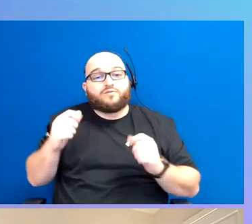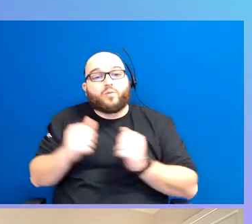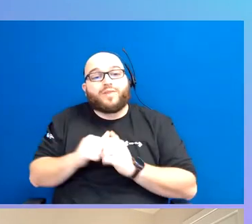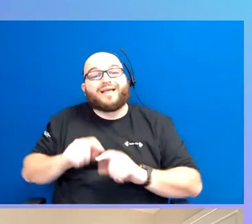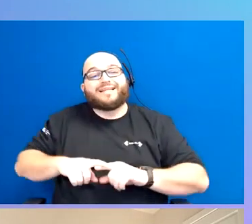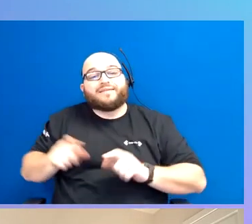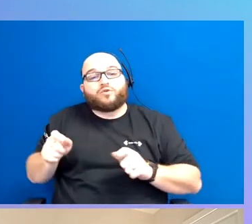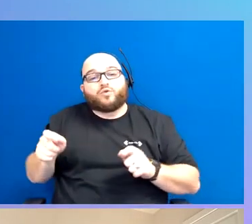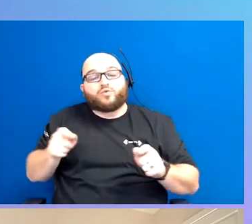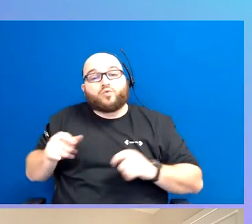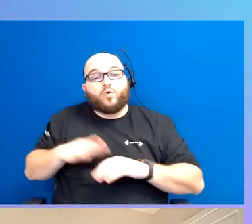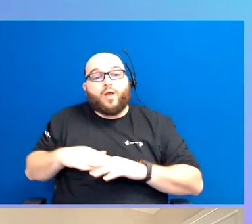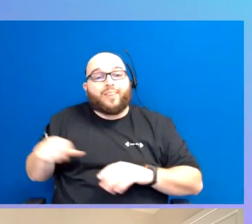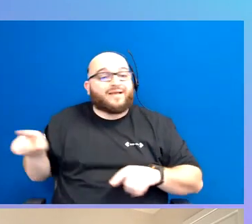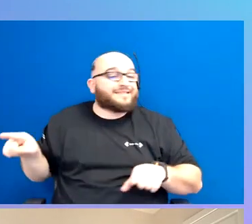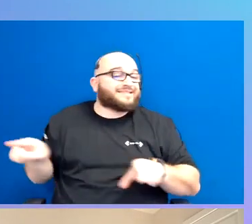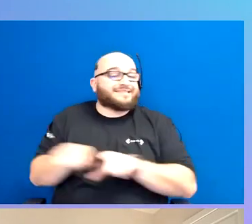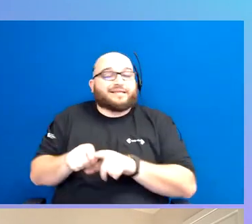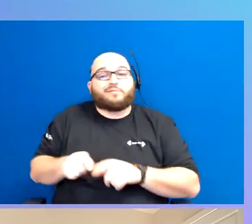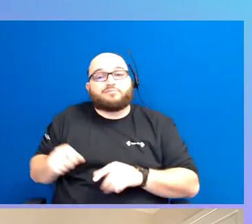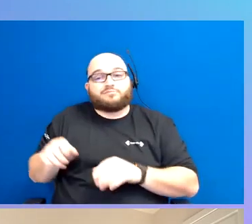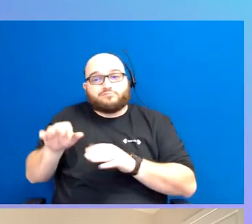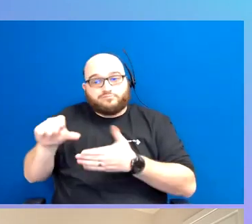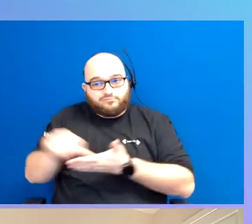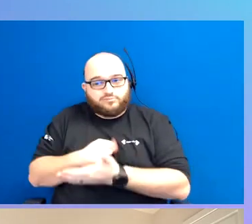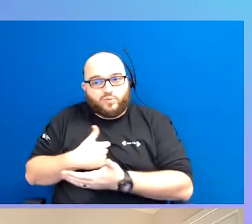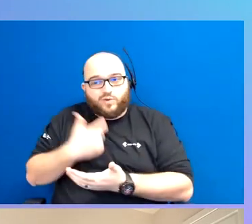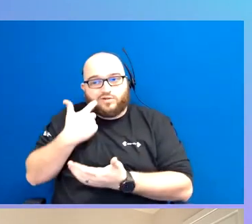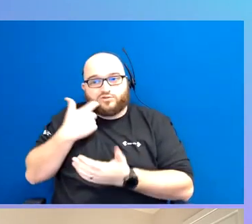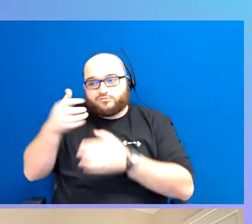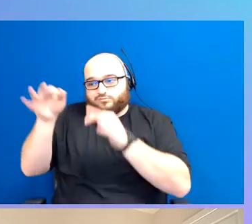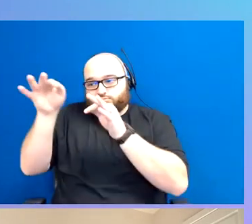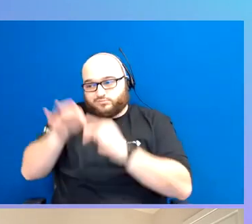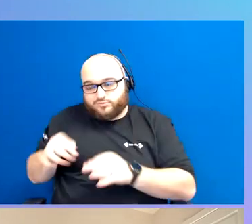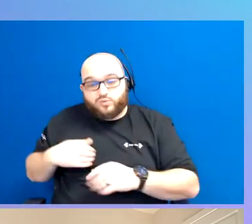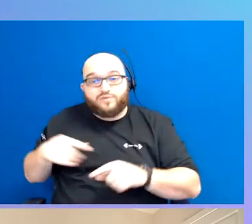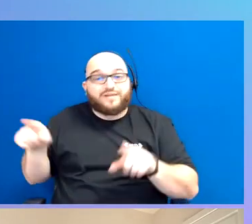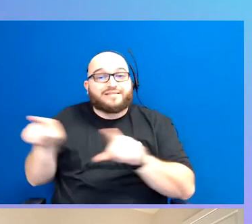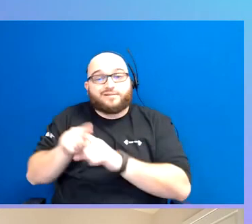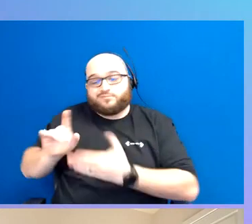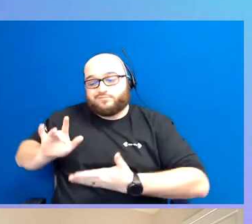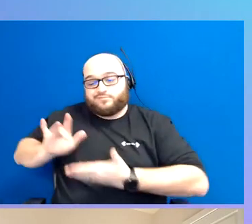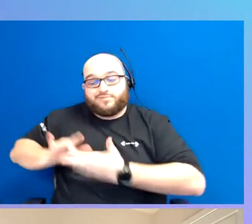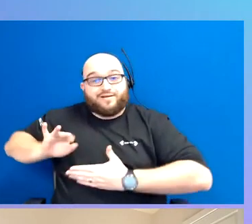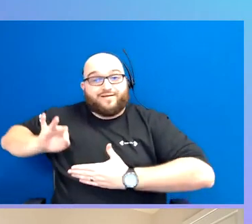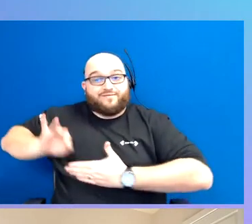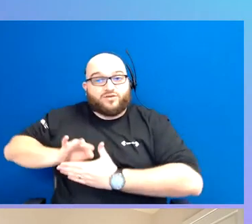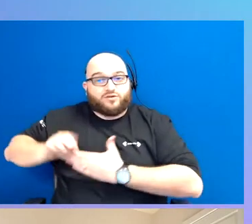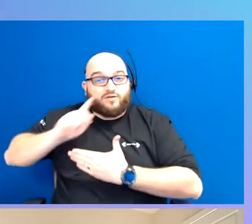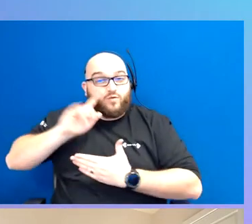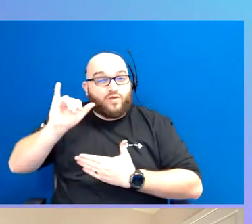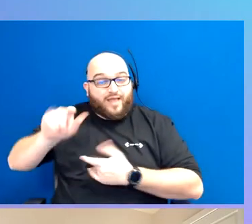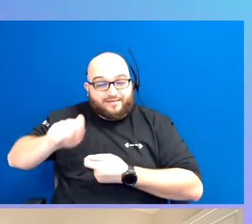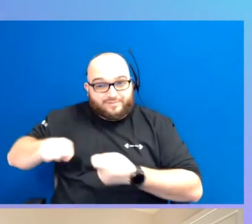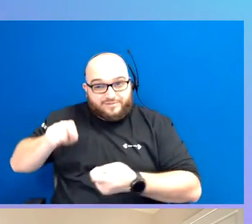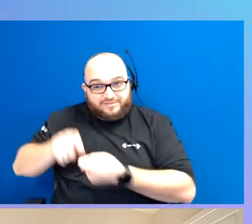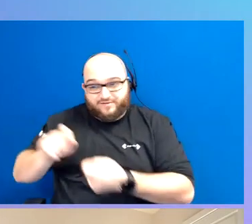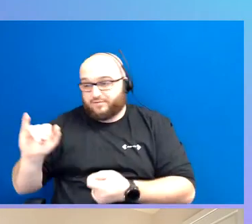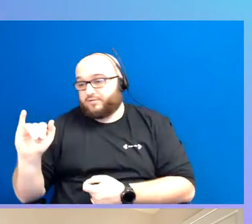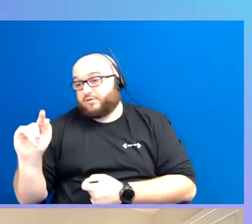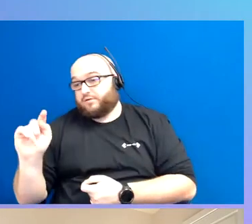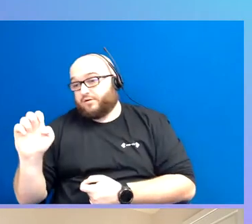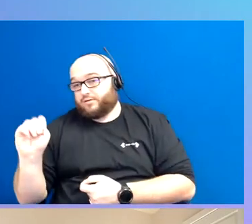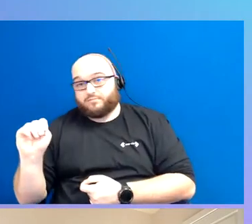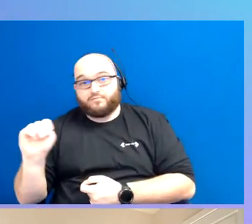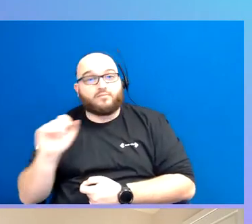same page that meets this criteria, right? So if the same click functionality of the button of the icon, which does not meet the